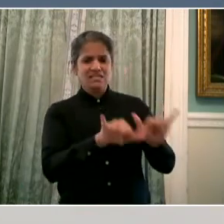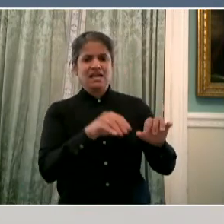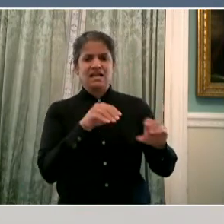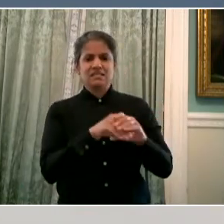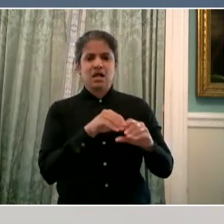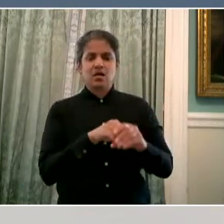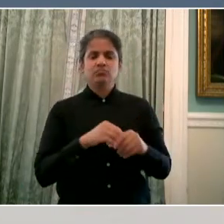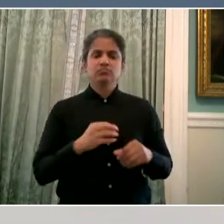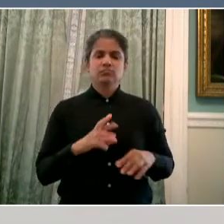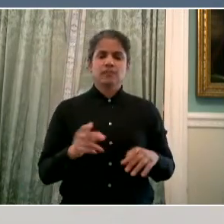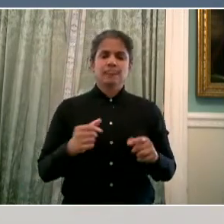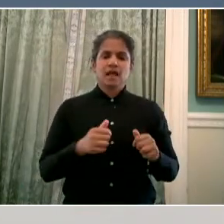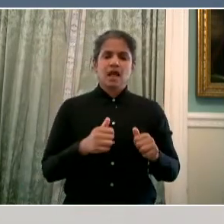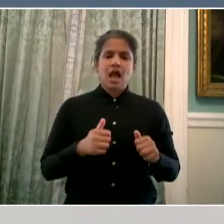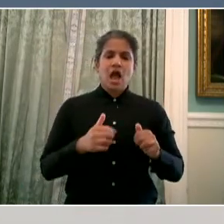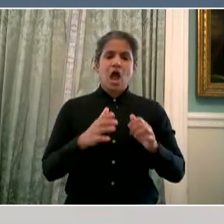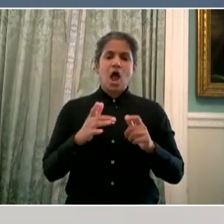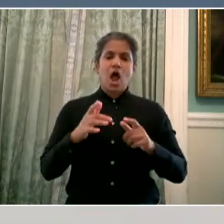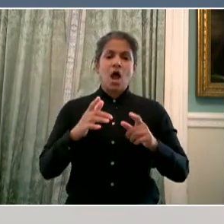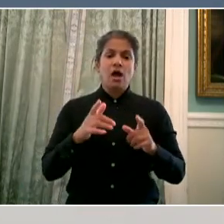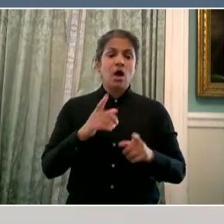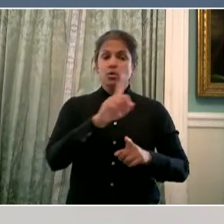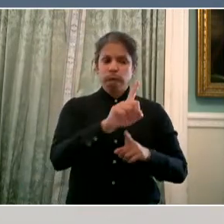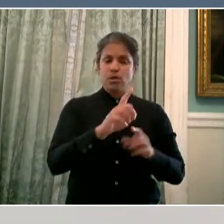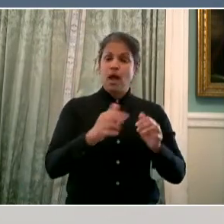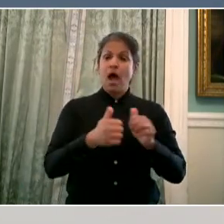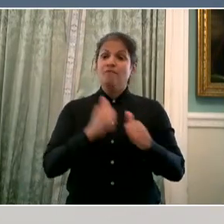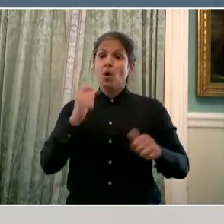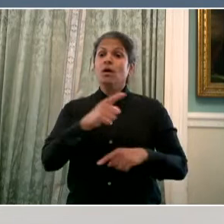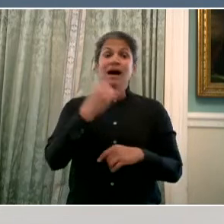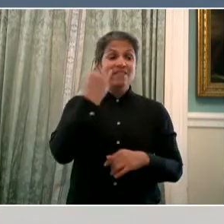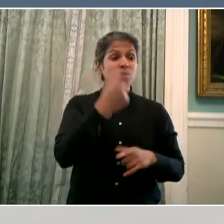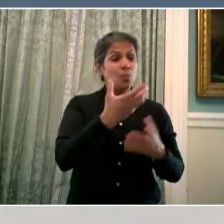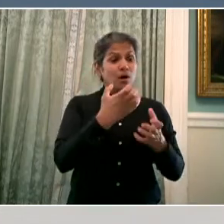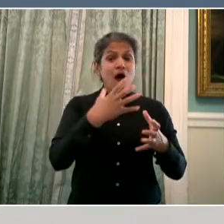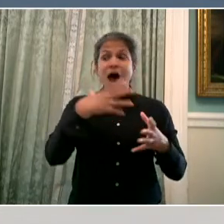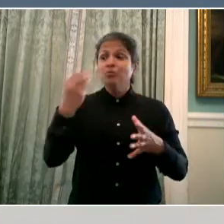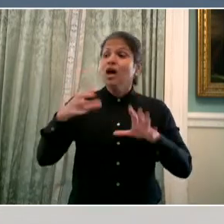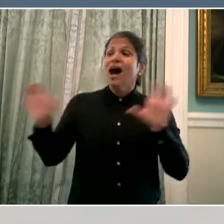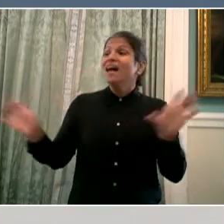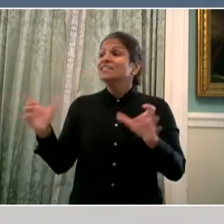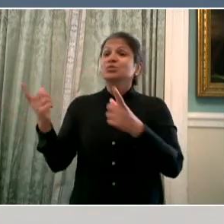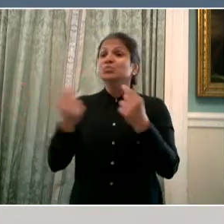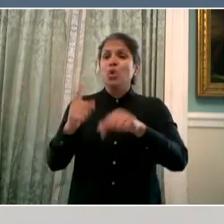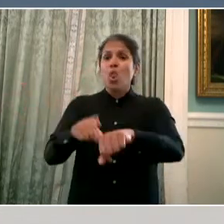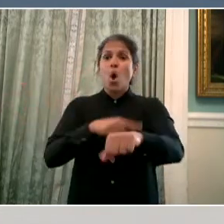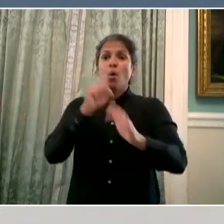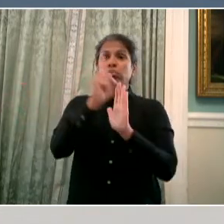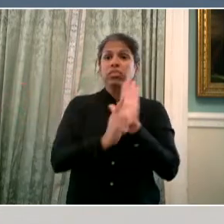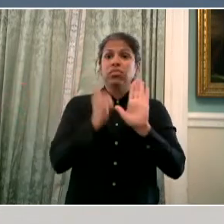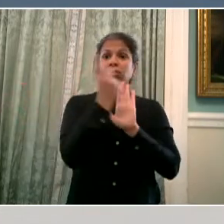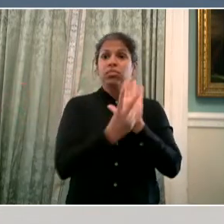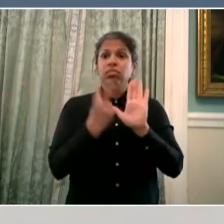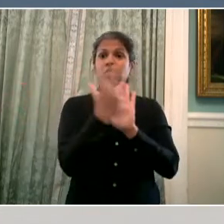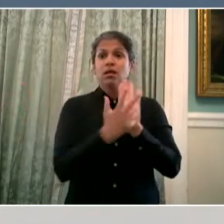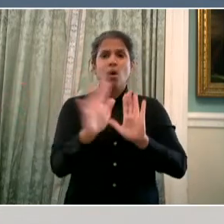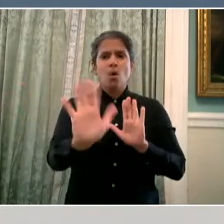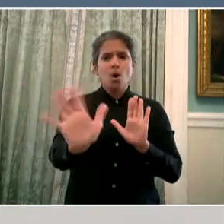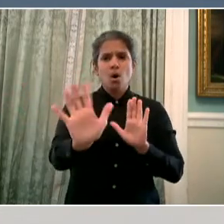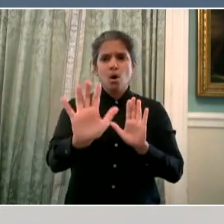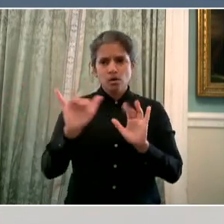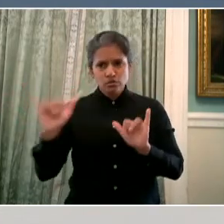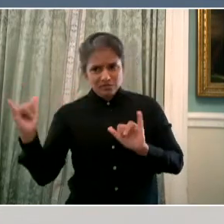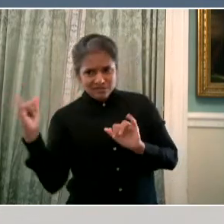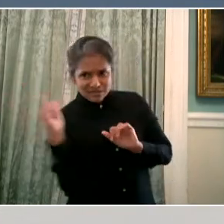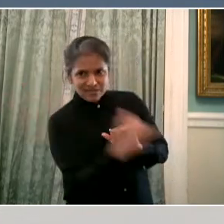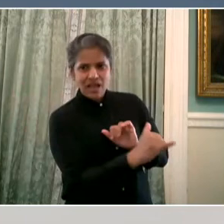Yorkers, listen to your body. If your eyes are watering, or your throat is sore, or you're out of breath, go inside if you